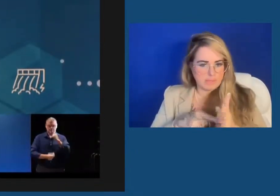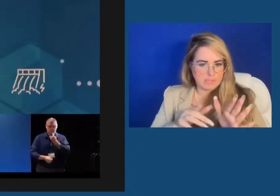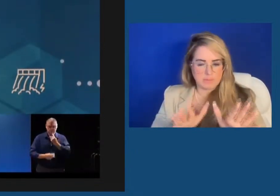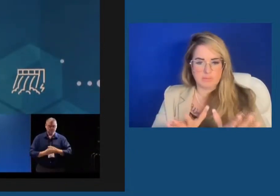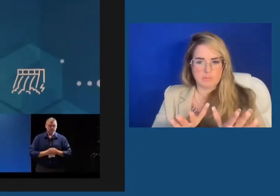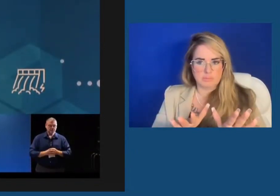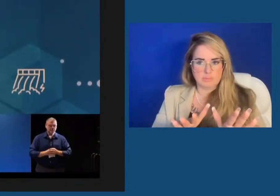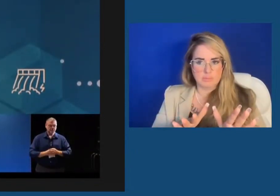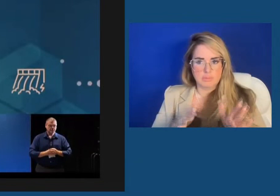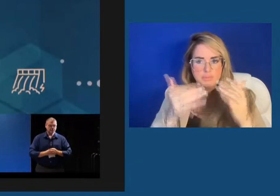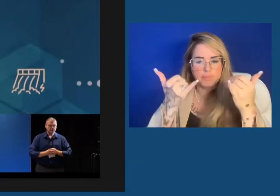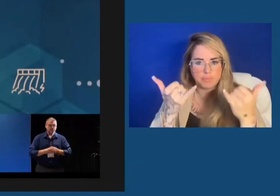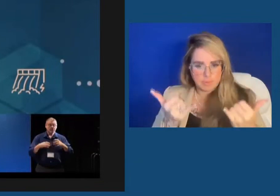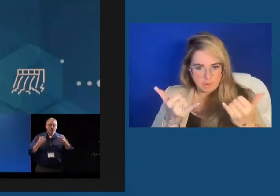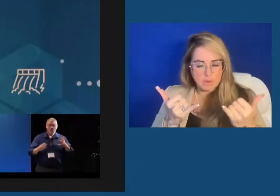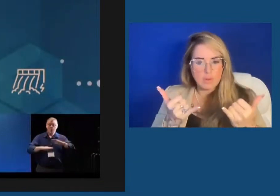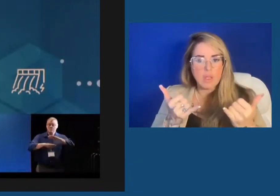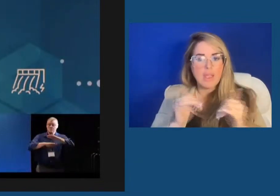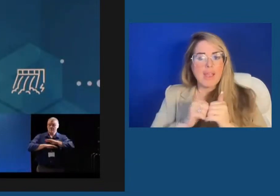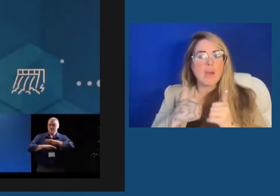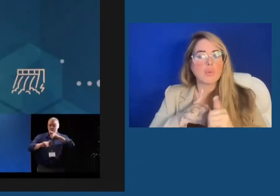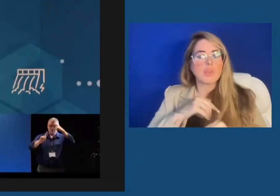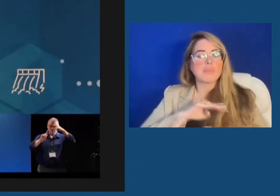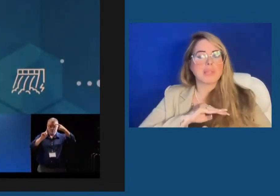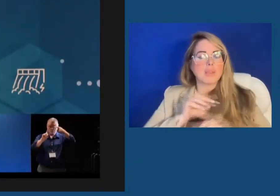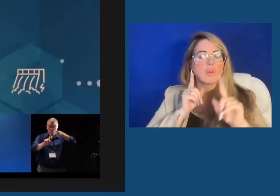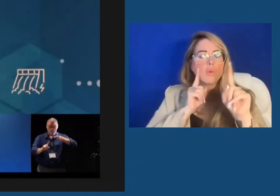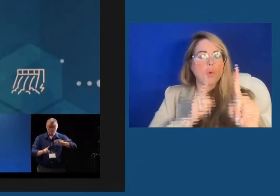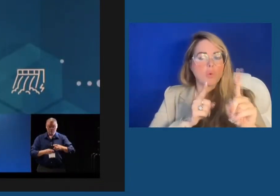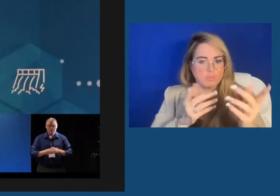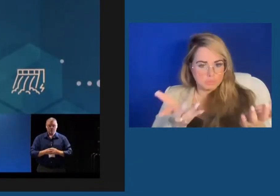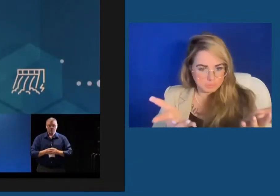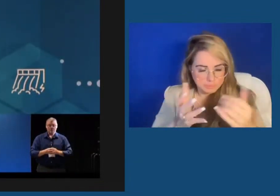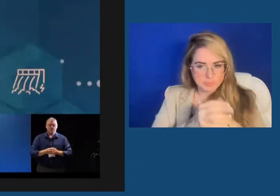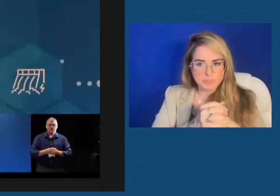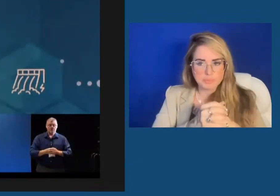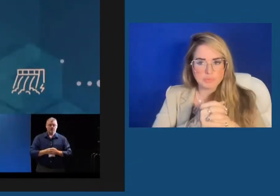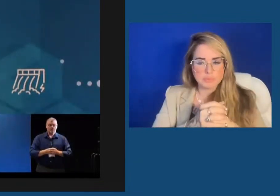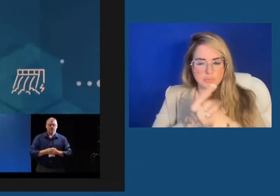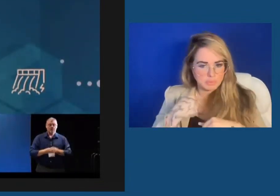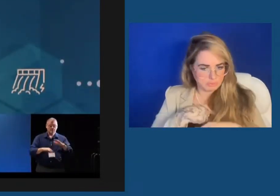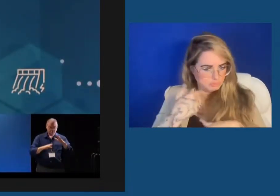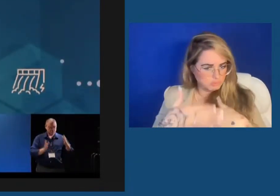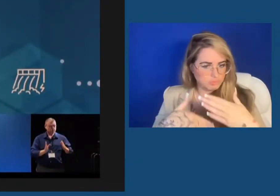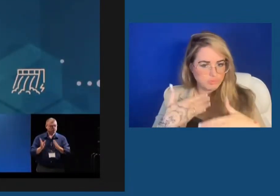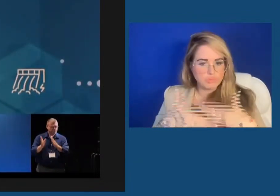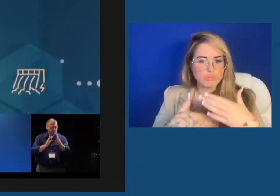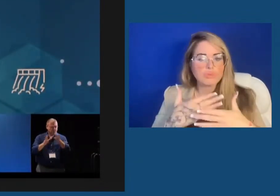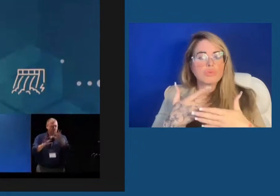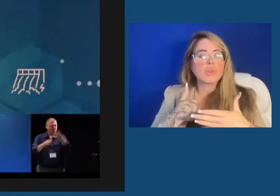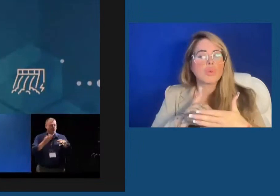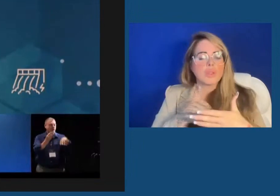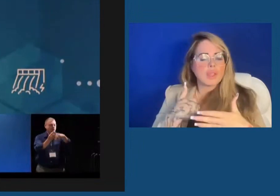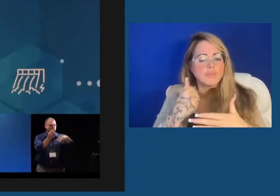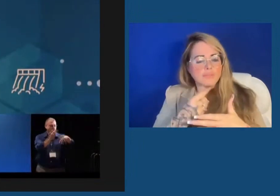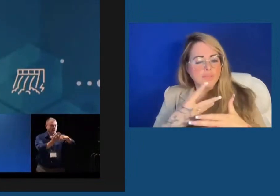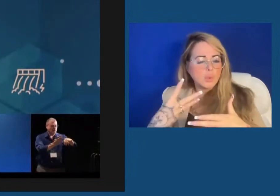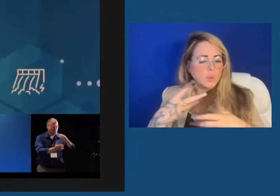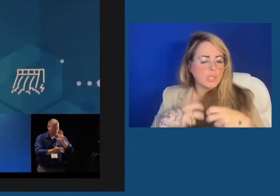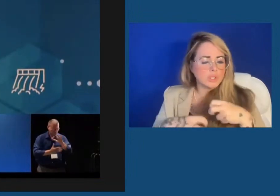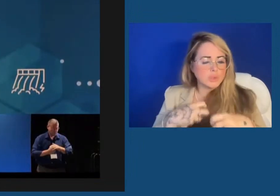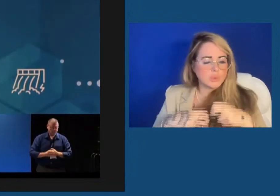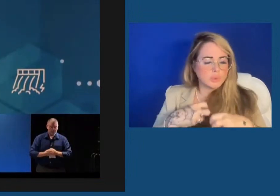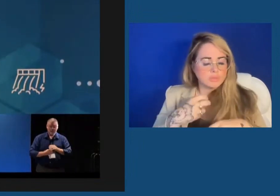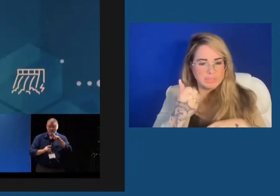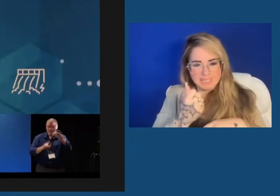So to meet those goals, we're on a path, and then we had a few setbacks.